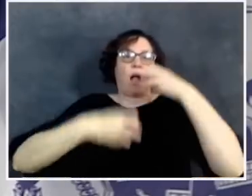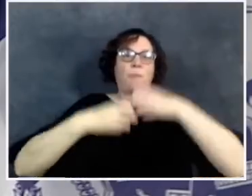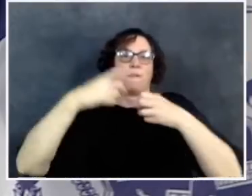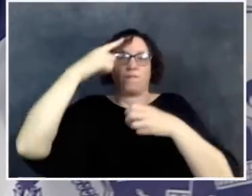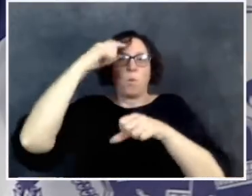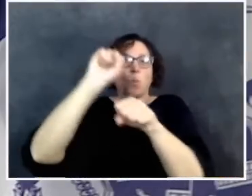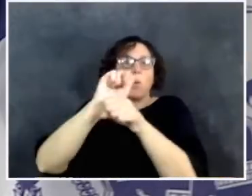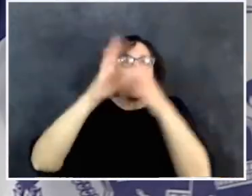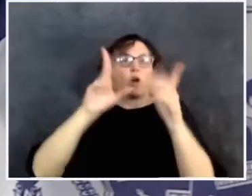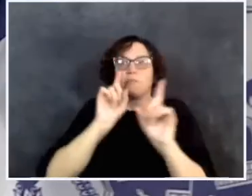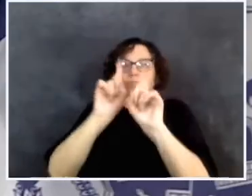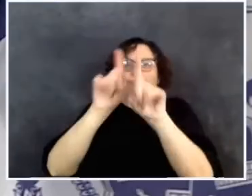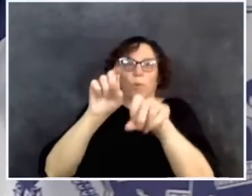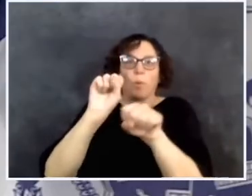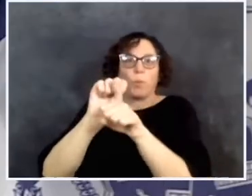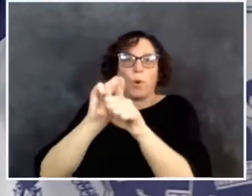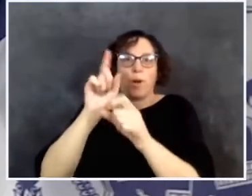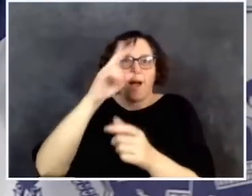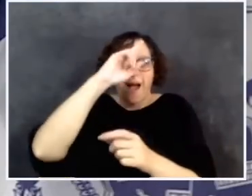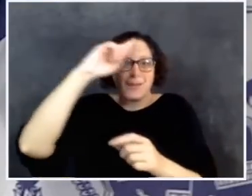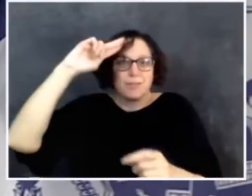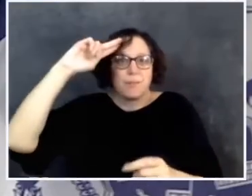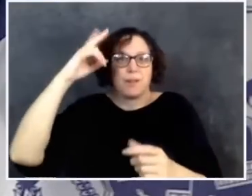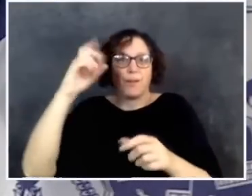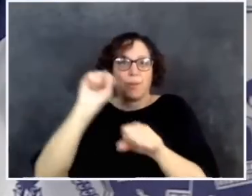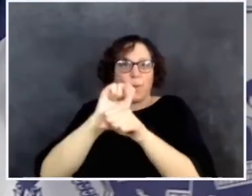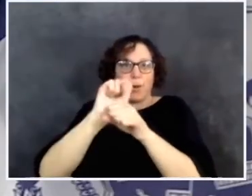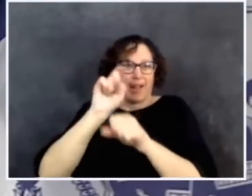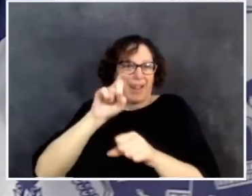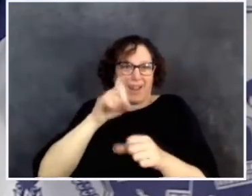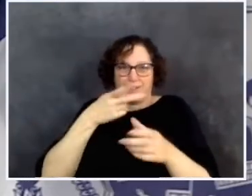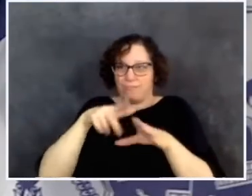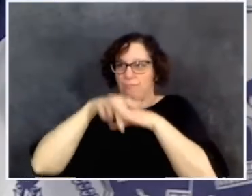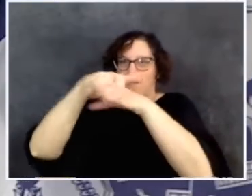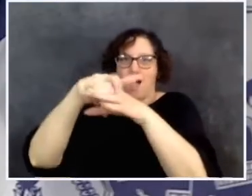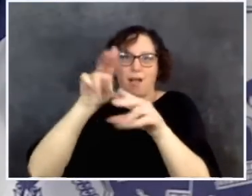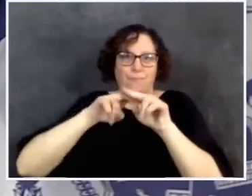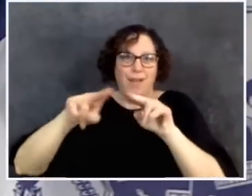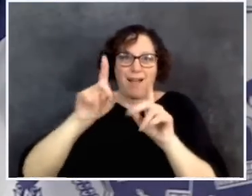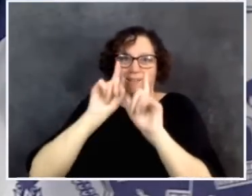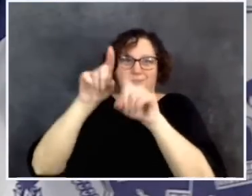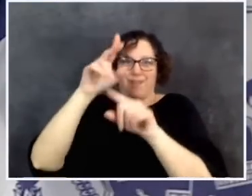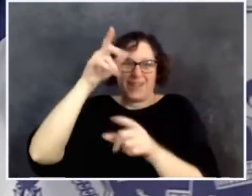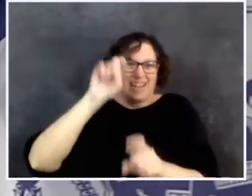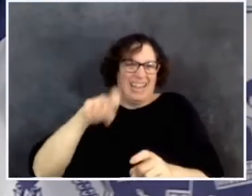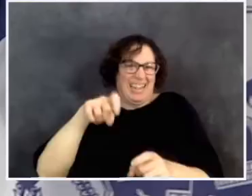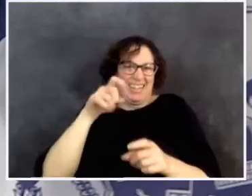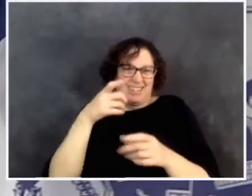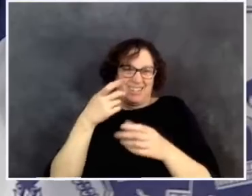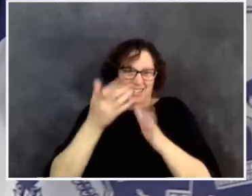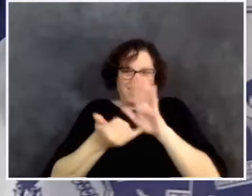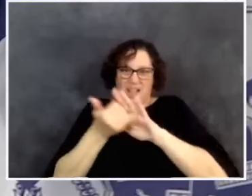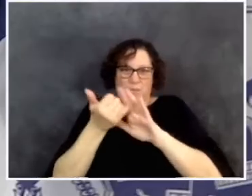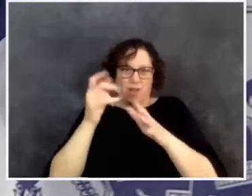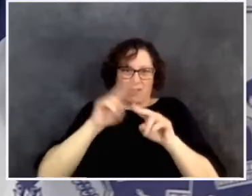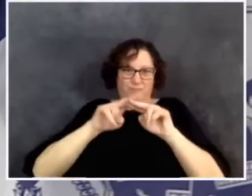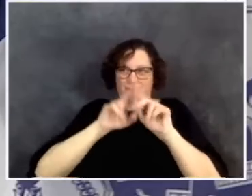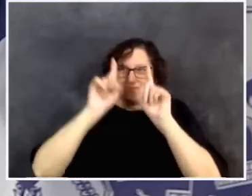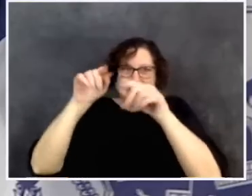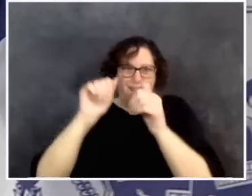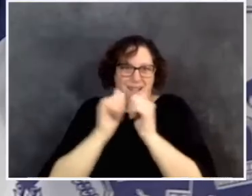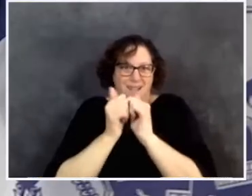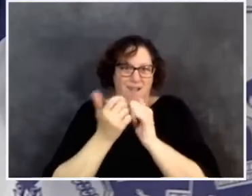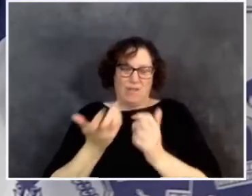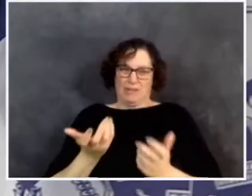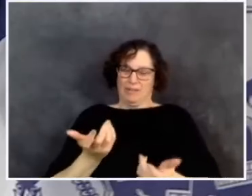around. I've heard different ideas thrown out there, but I don't know how it would work, honestly. And we can't have